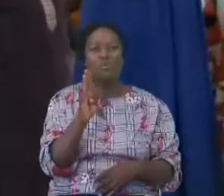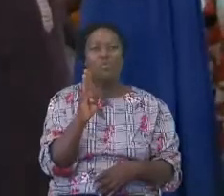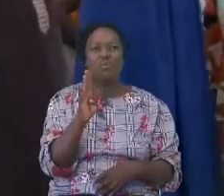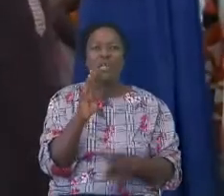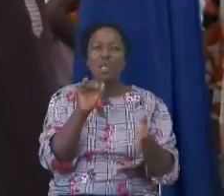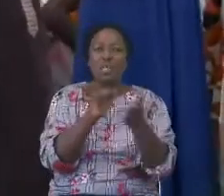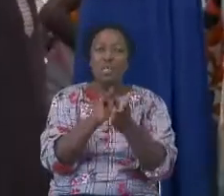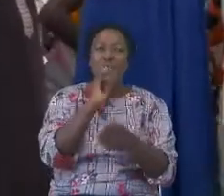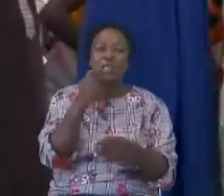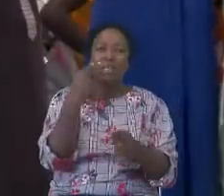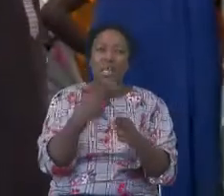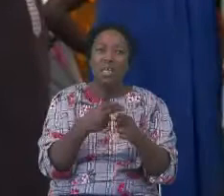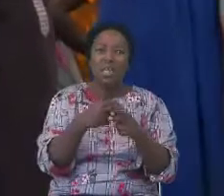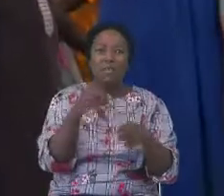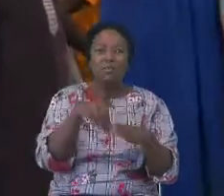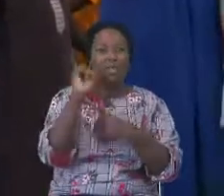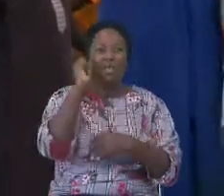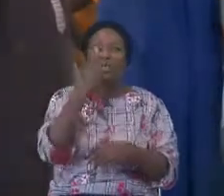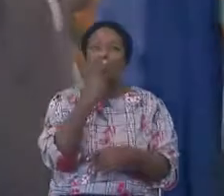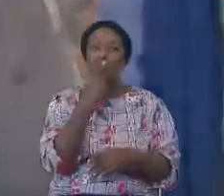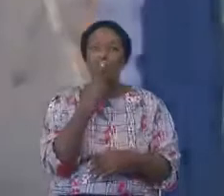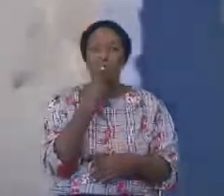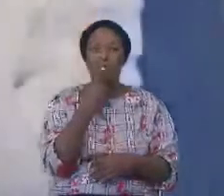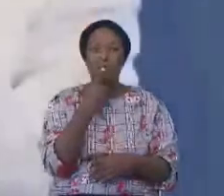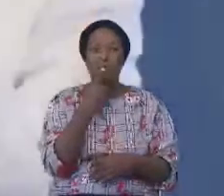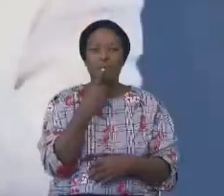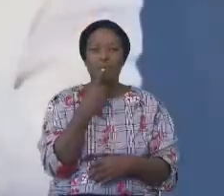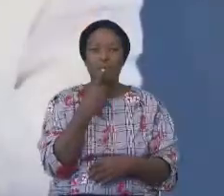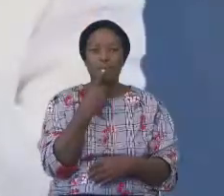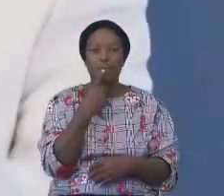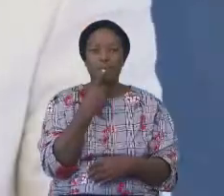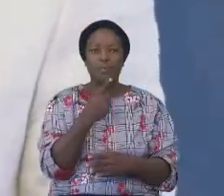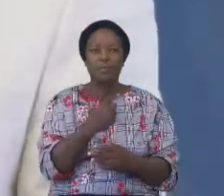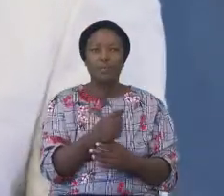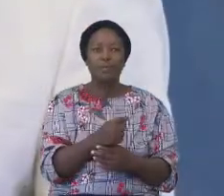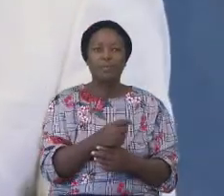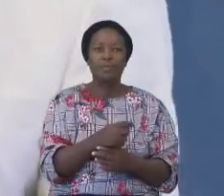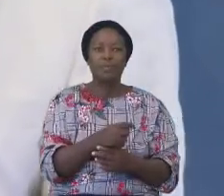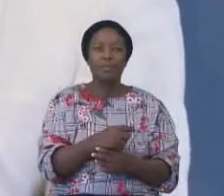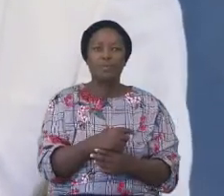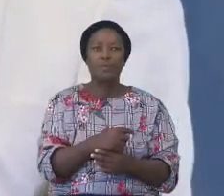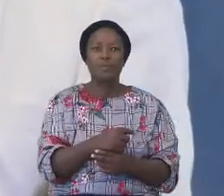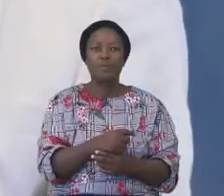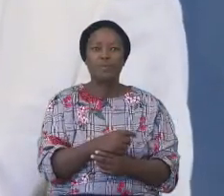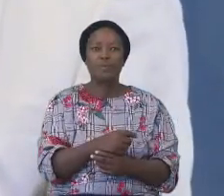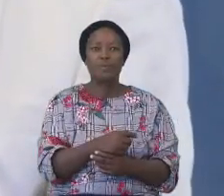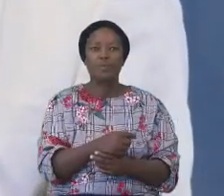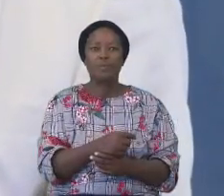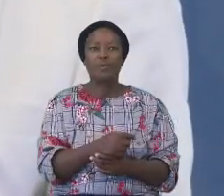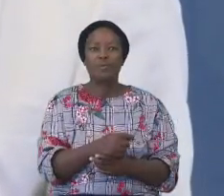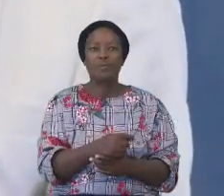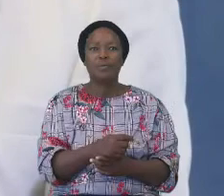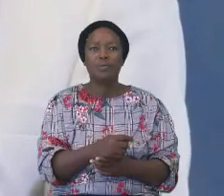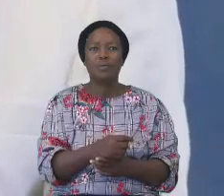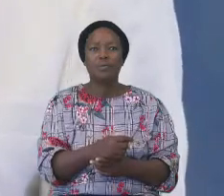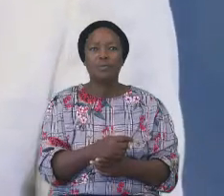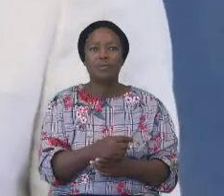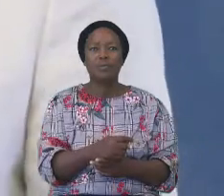Father, God, that the name in his mouth.